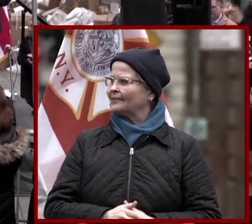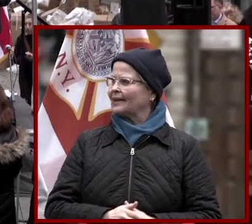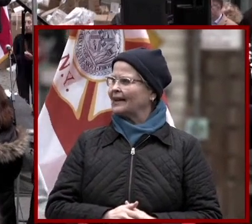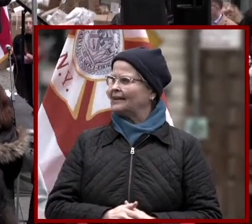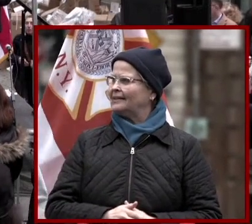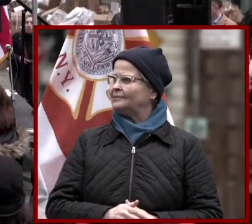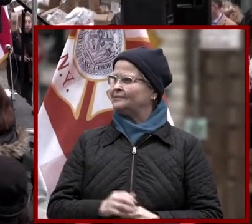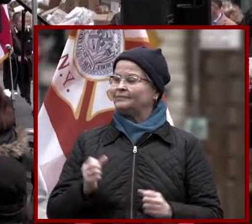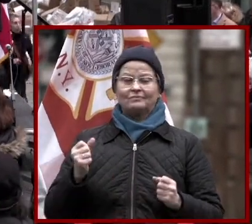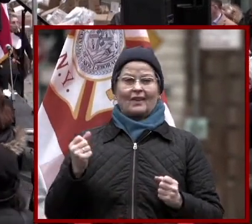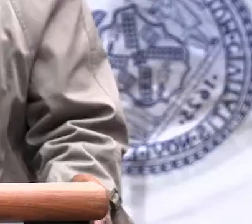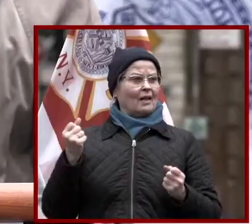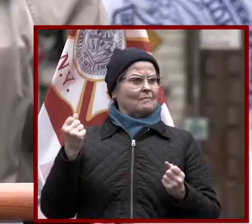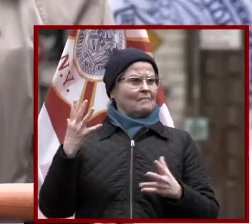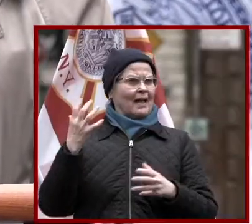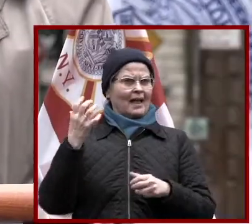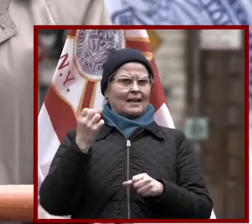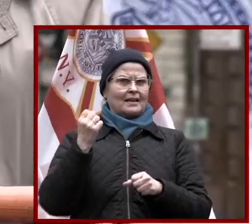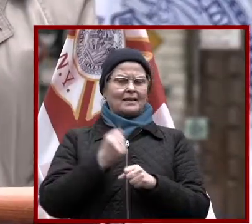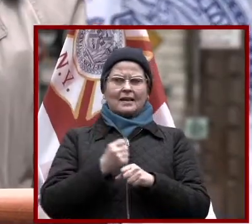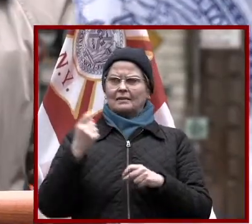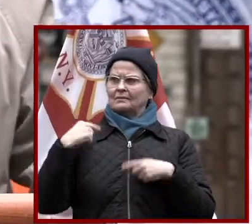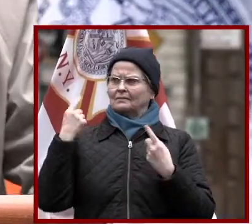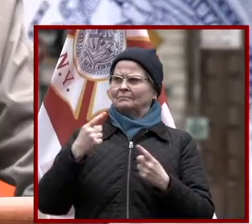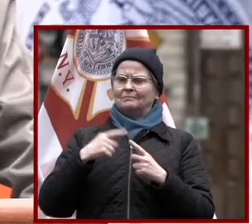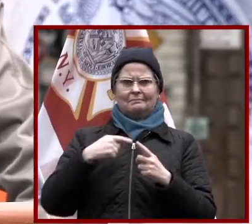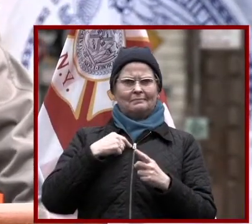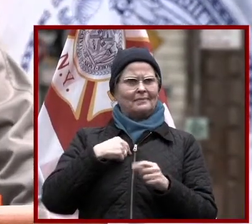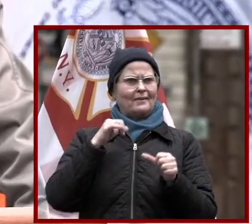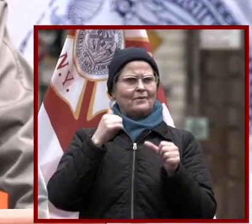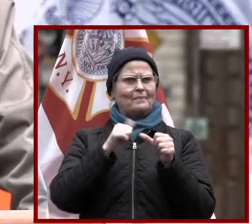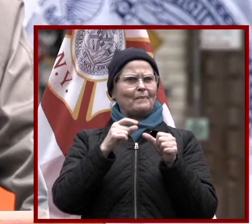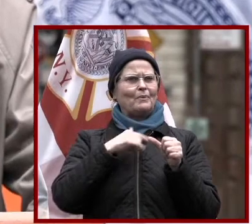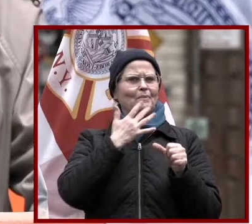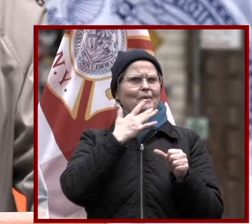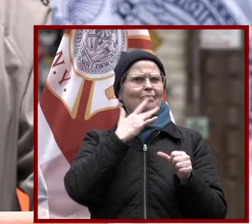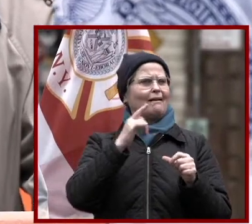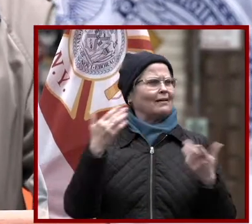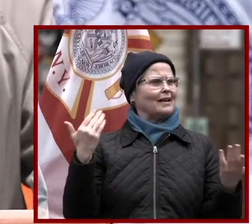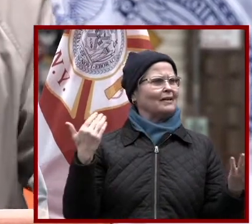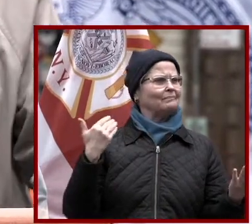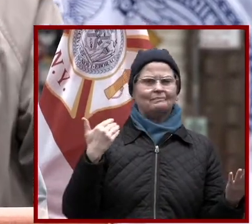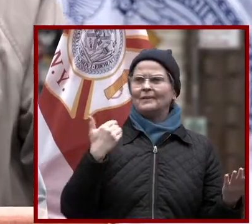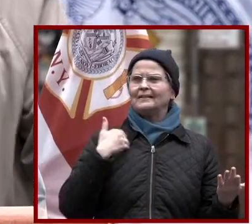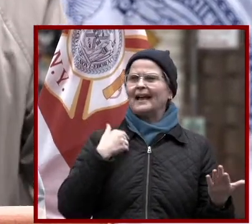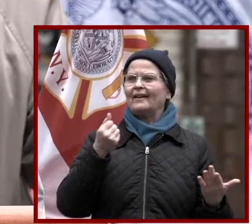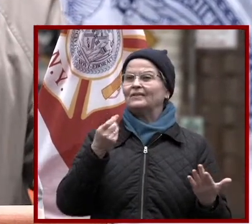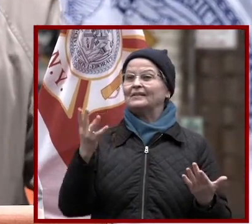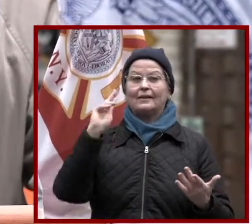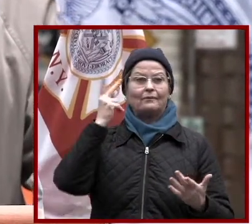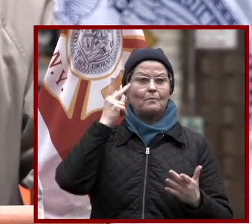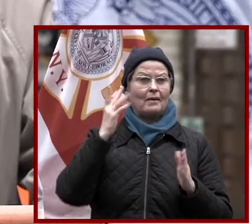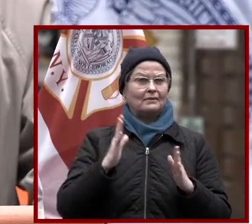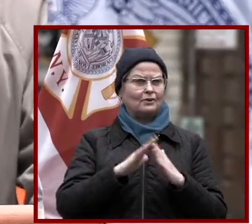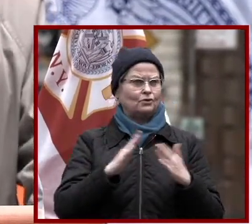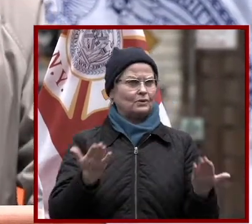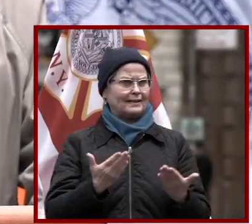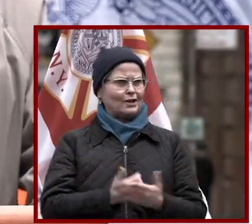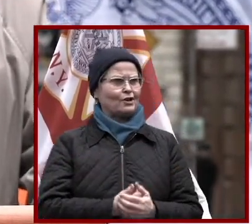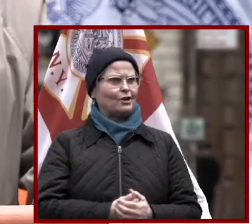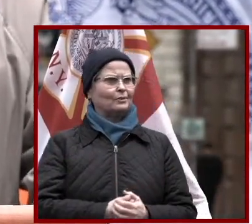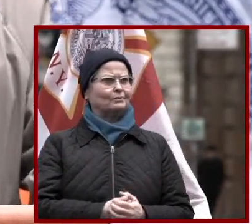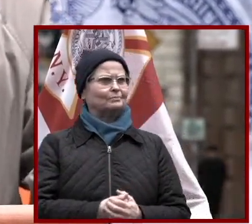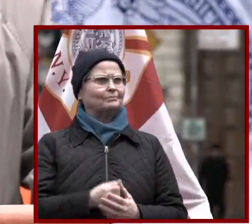For as many years as I can remember us having this event, we've always been fortunate enough to have a number of politicians come, but one of